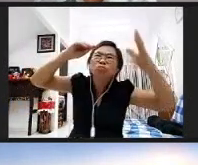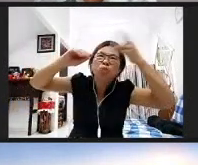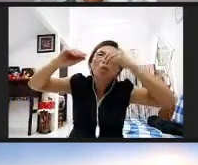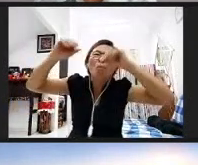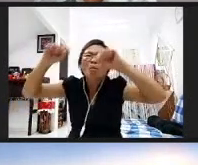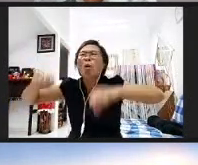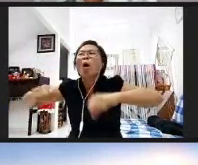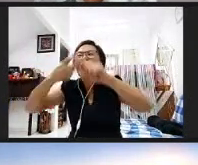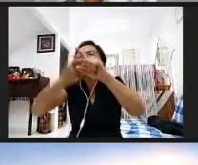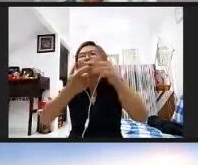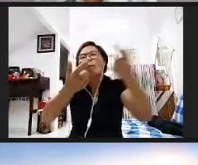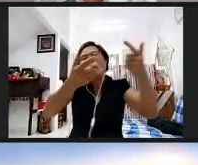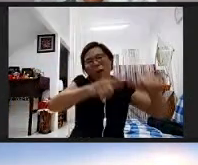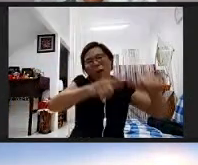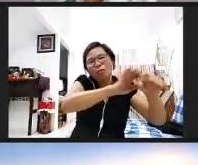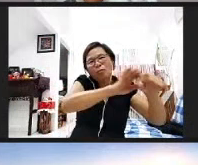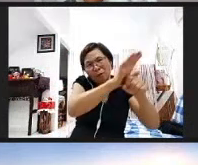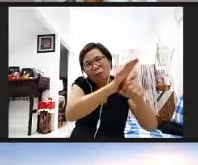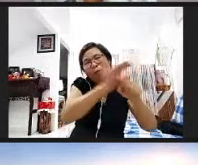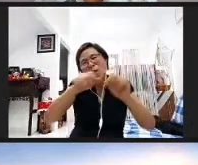the pandemic.